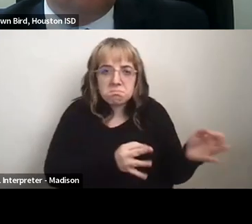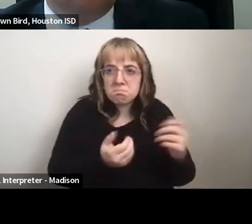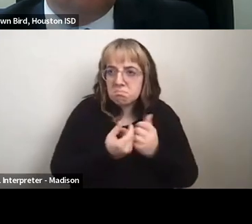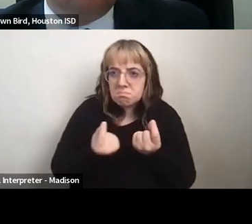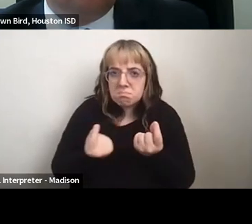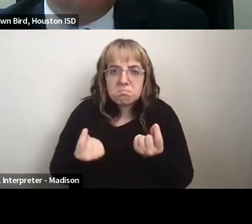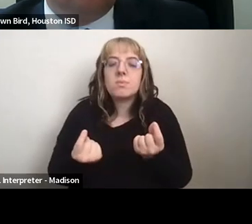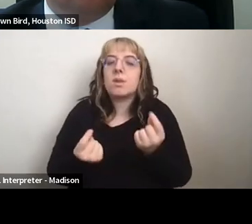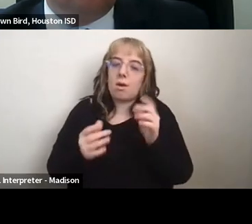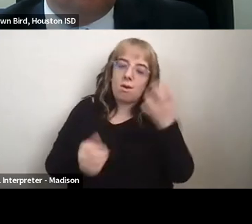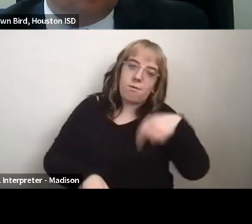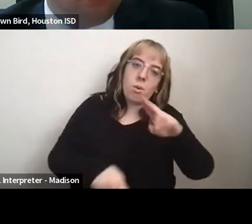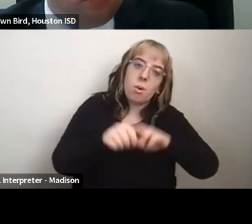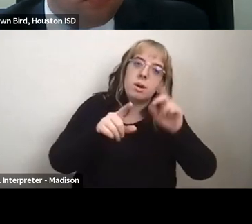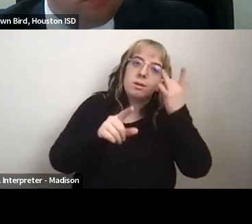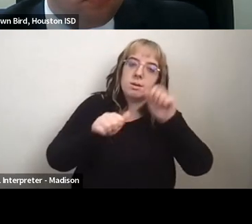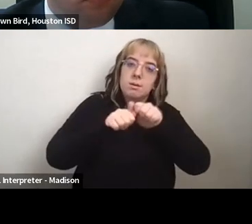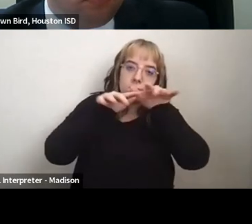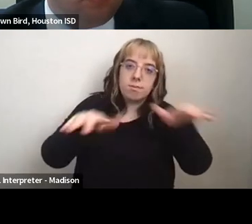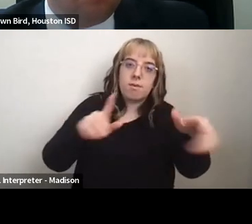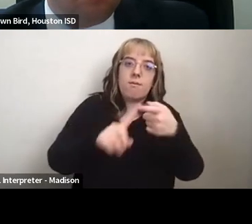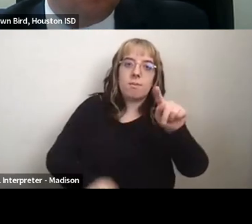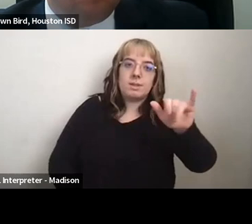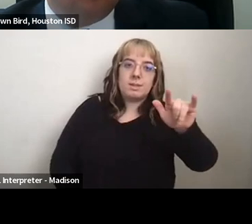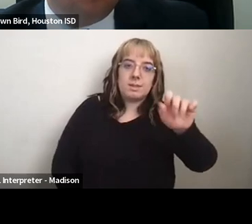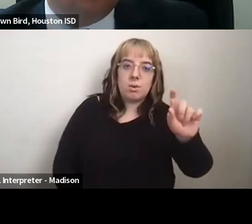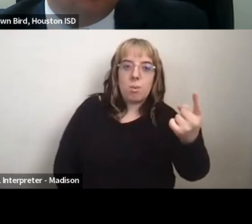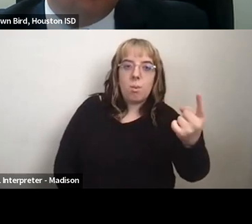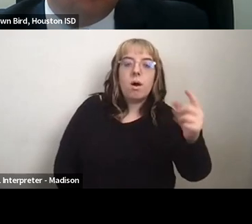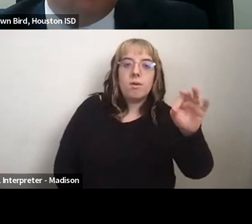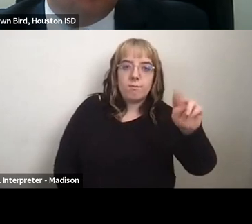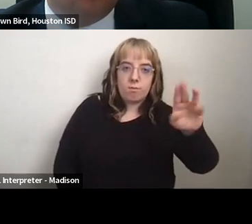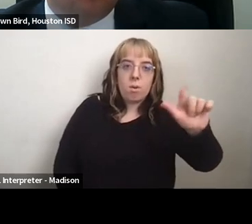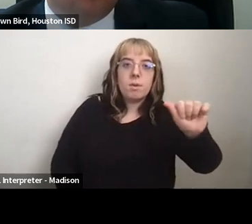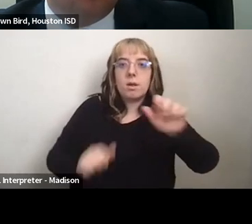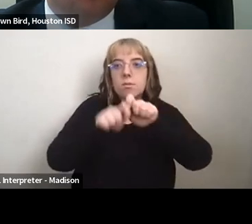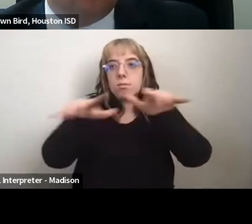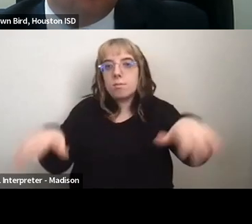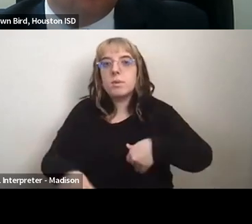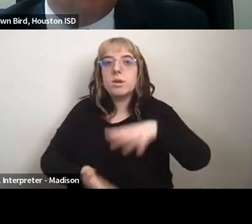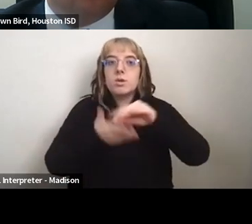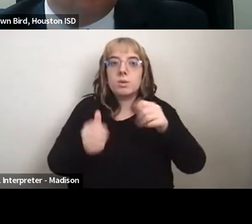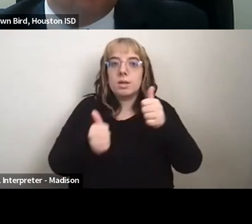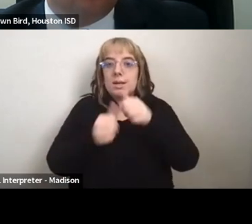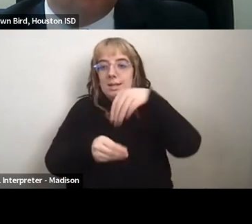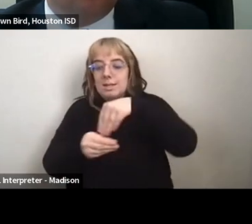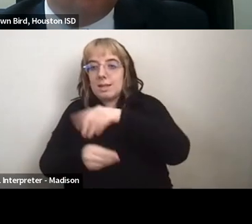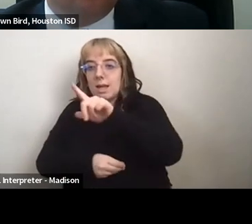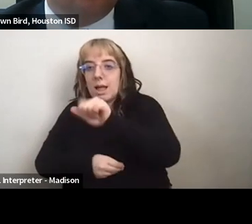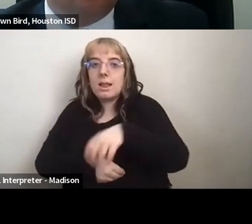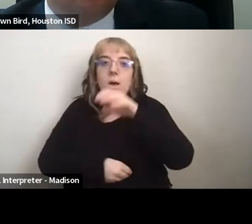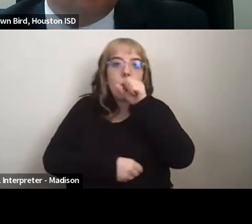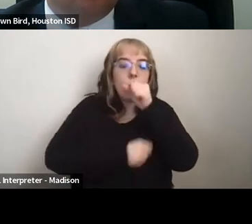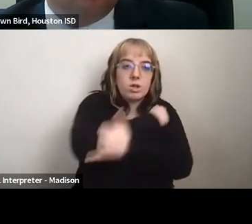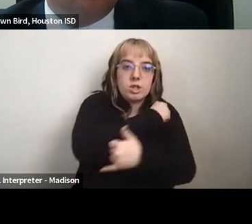because it's distributed based on a Title I funding formula. Houston and Orange County and LA got a lot of that funding. Not